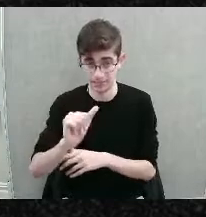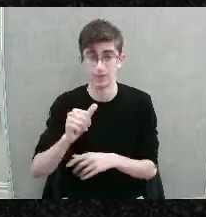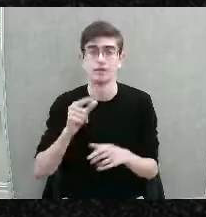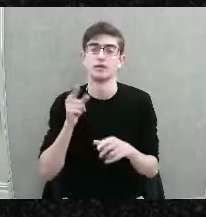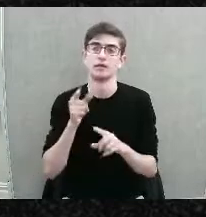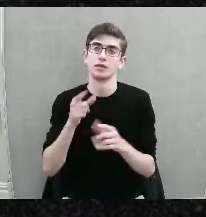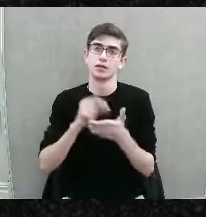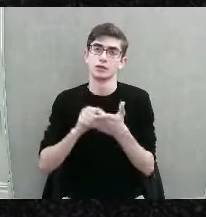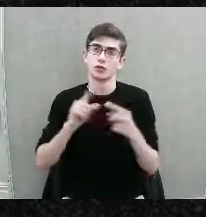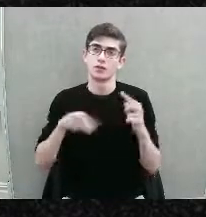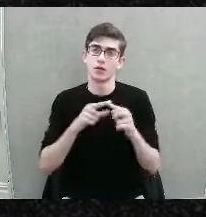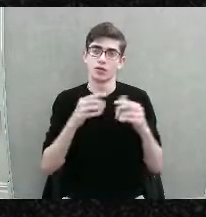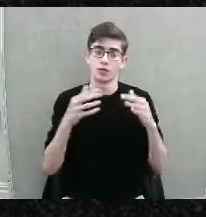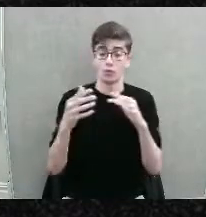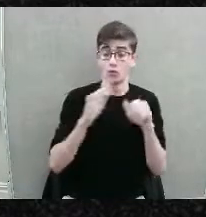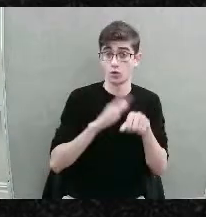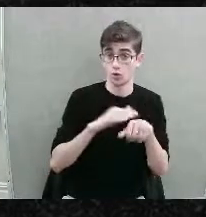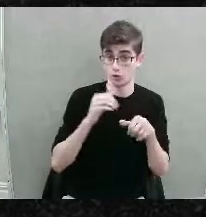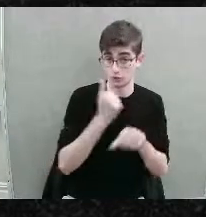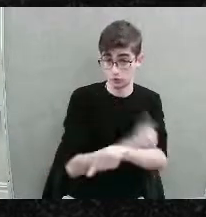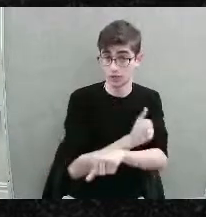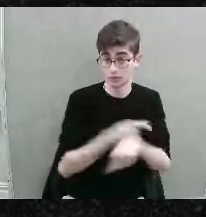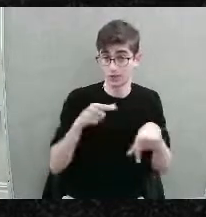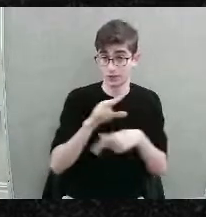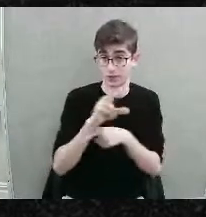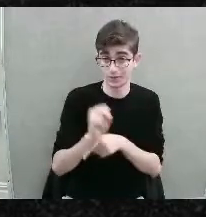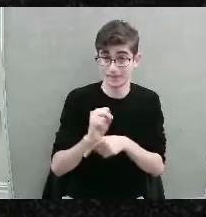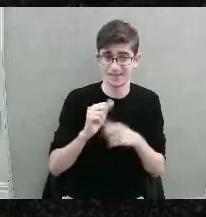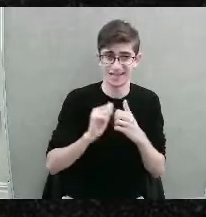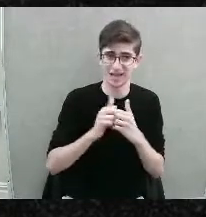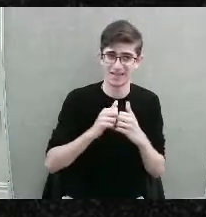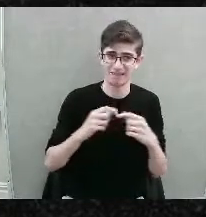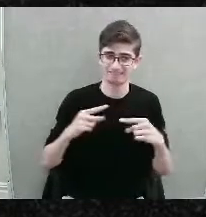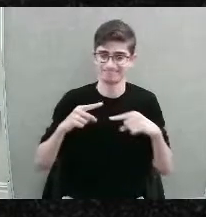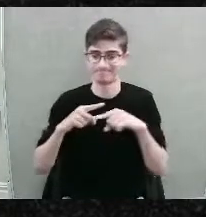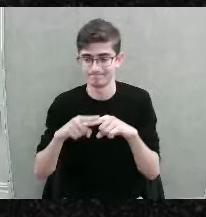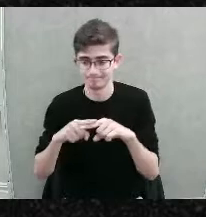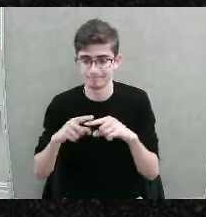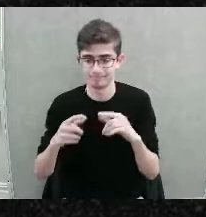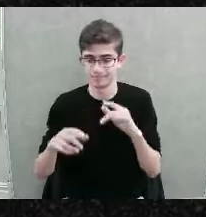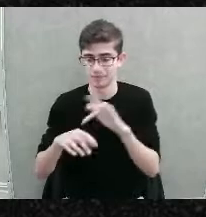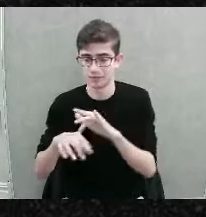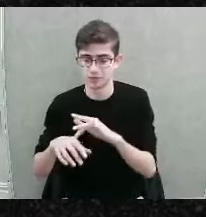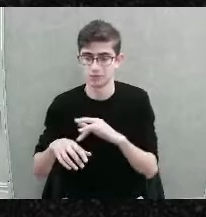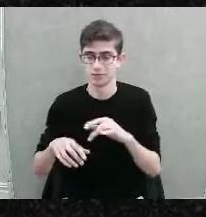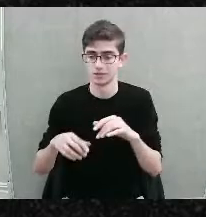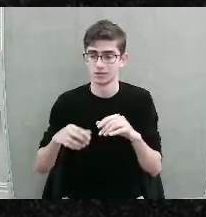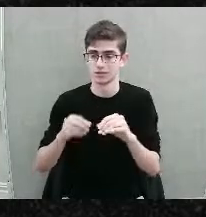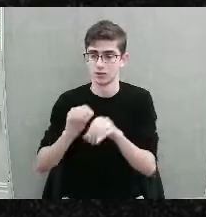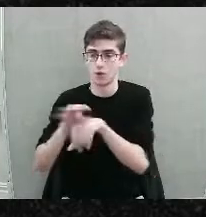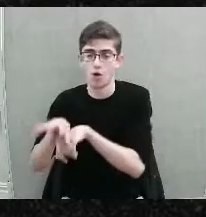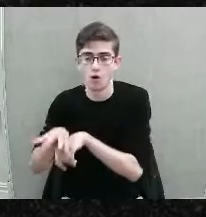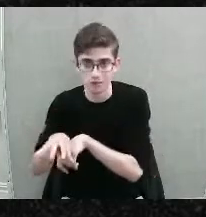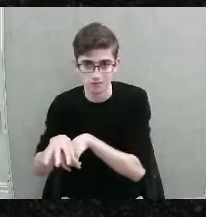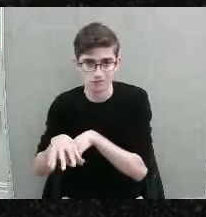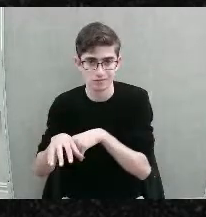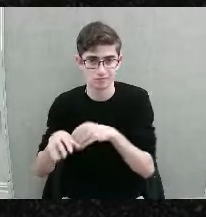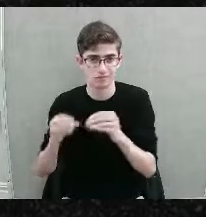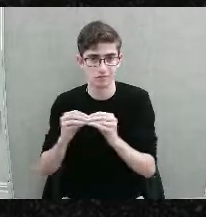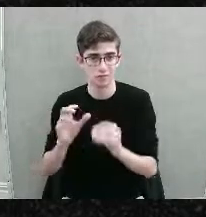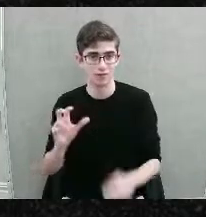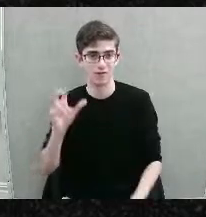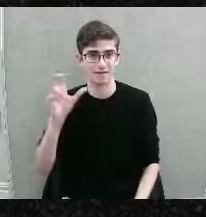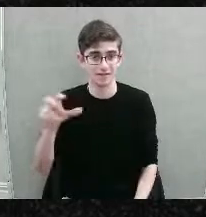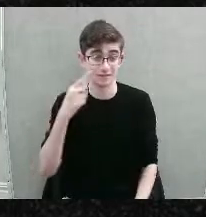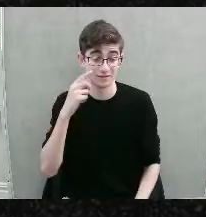in which the war on drugs in the United States intersects, touches up against, and produces investment in